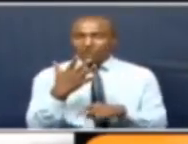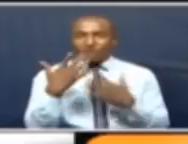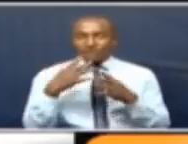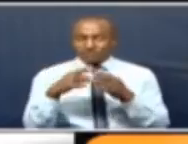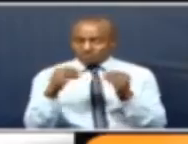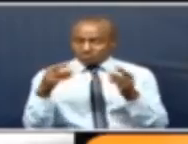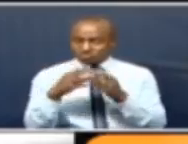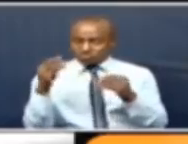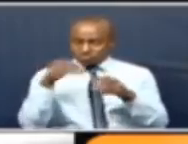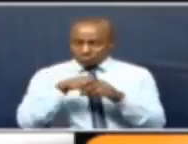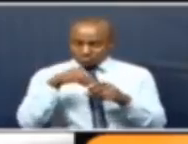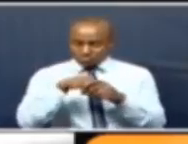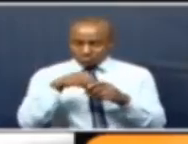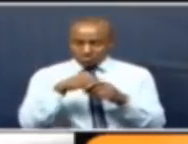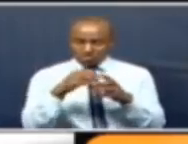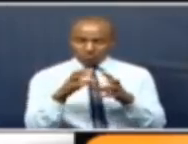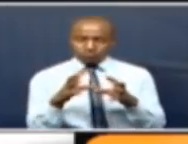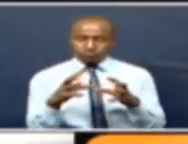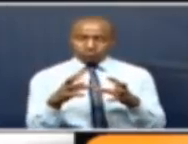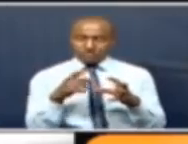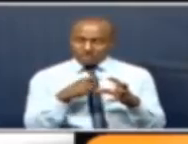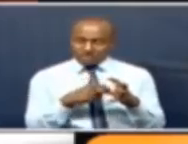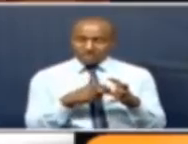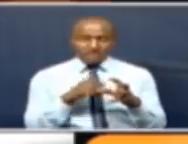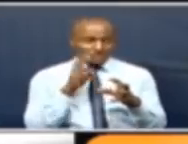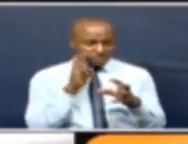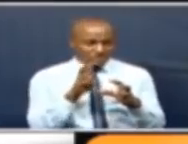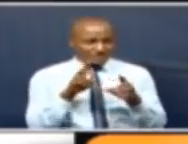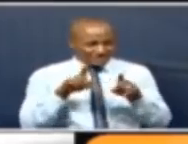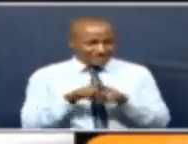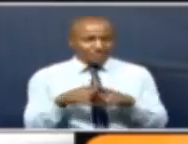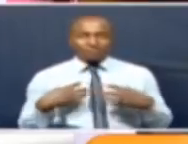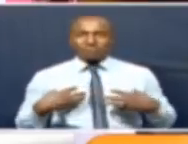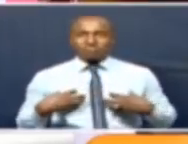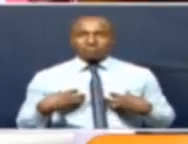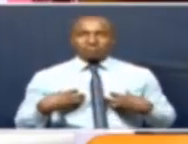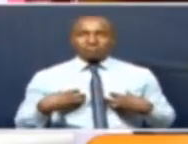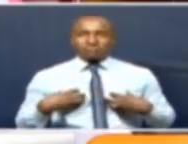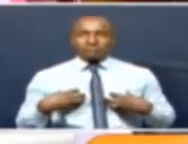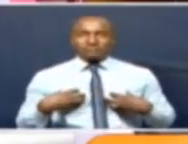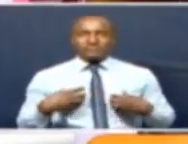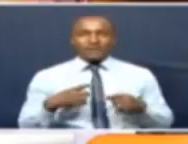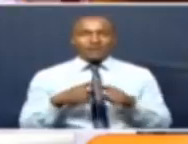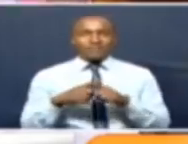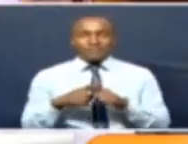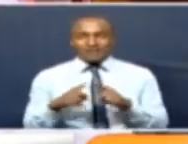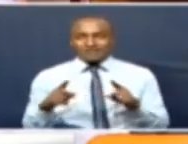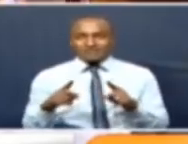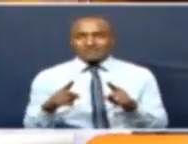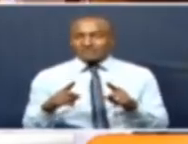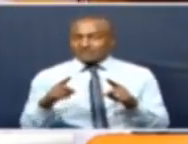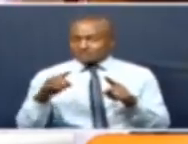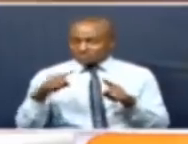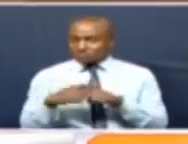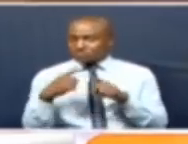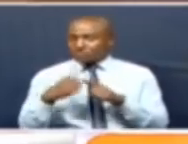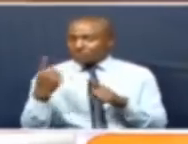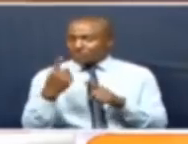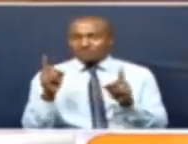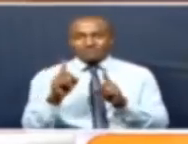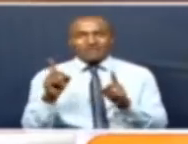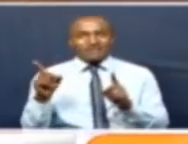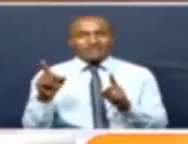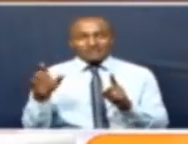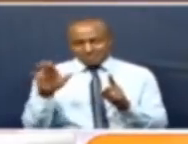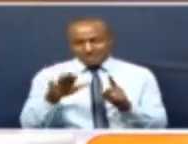fiber, giving it its shape so it looks and feels like the real thing. But it isn't just about the knitting. This is a safe space